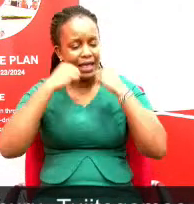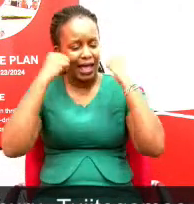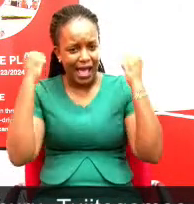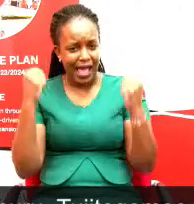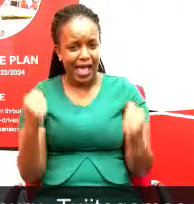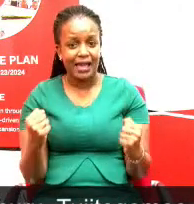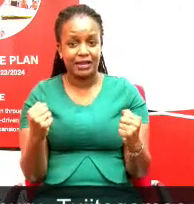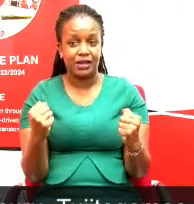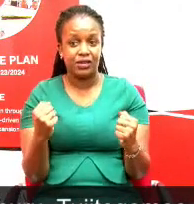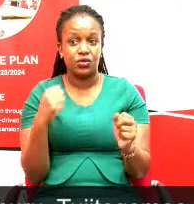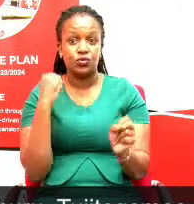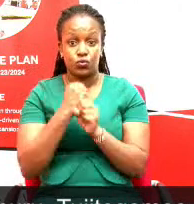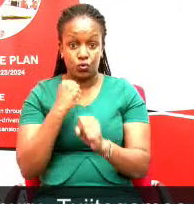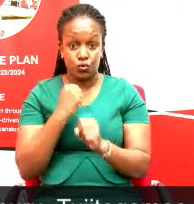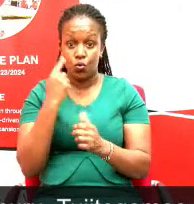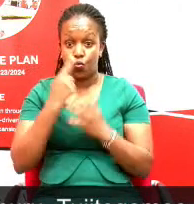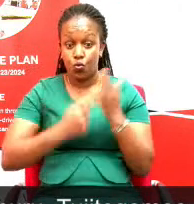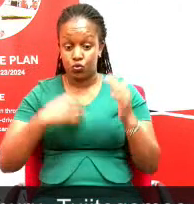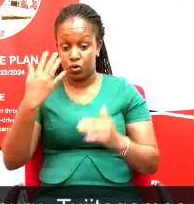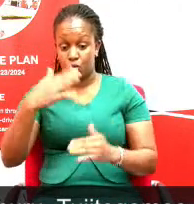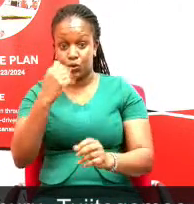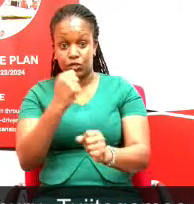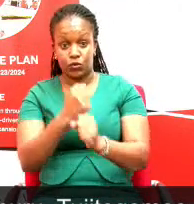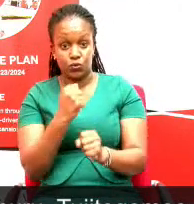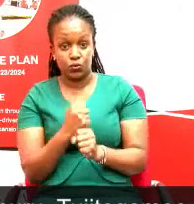to do what we do.